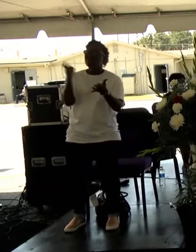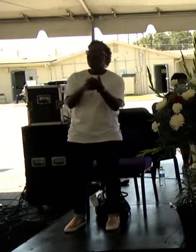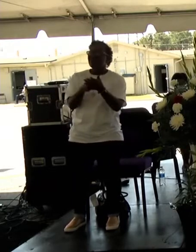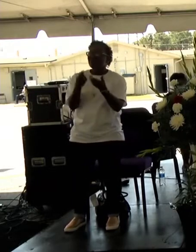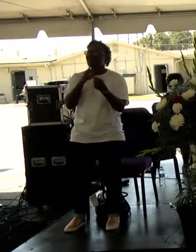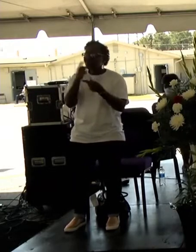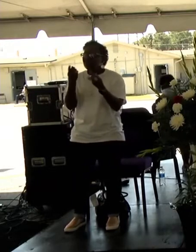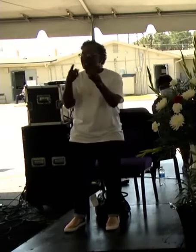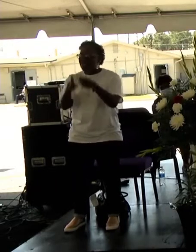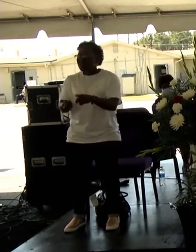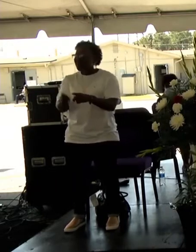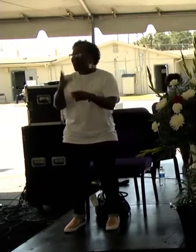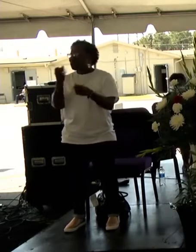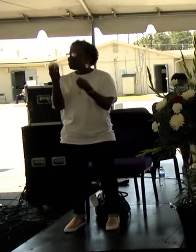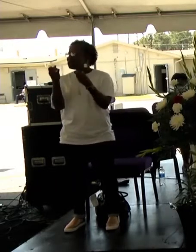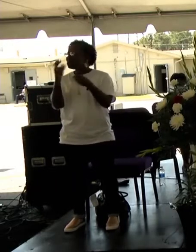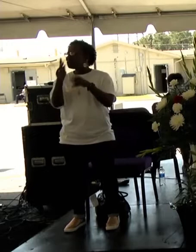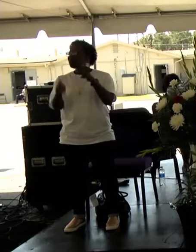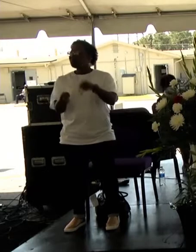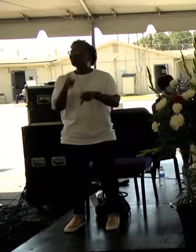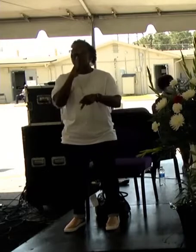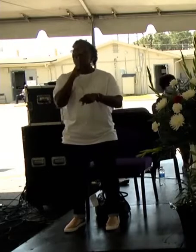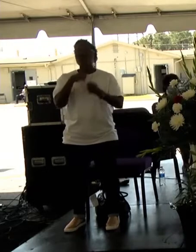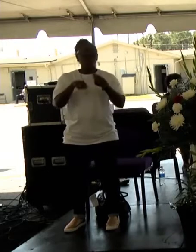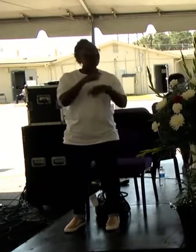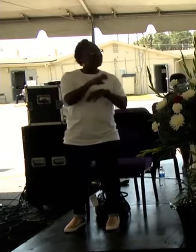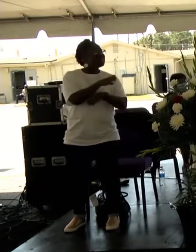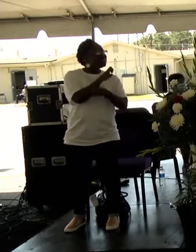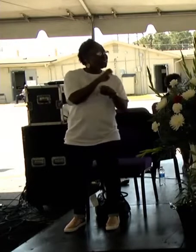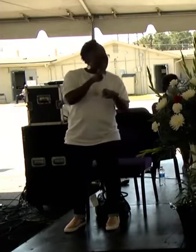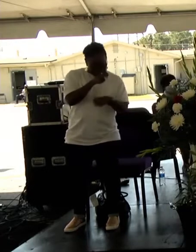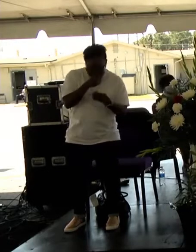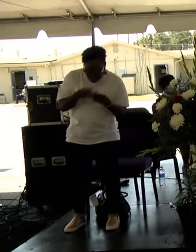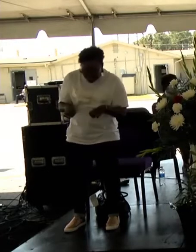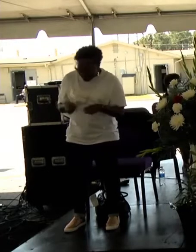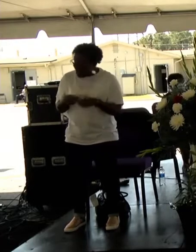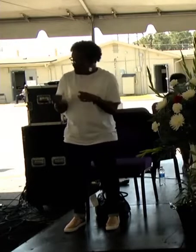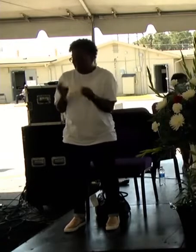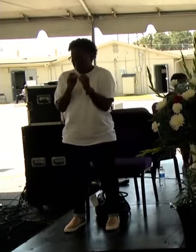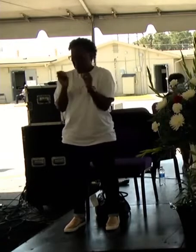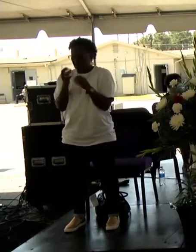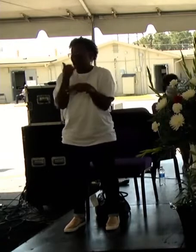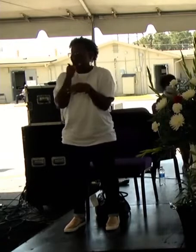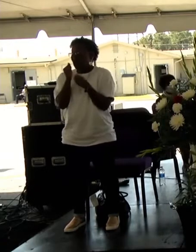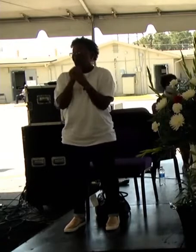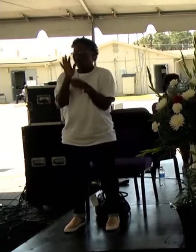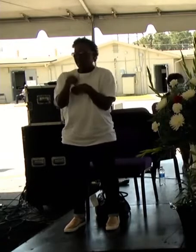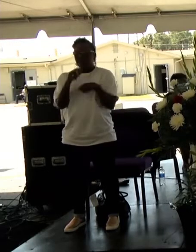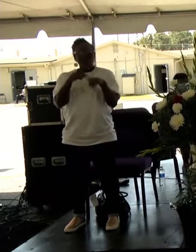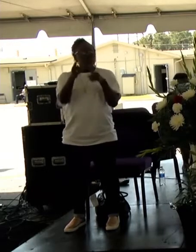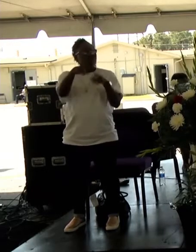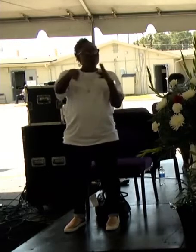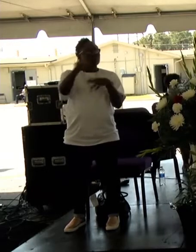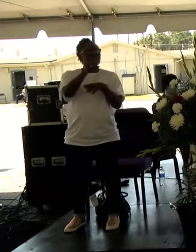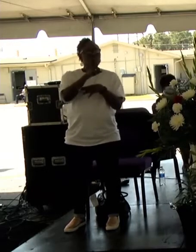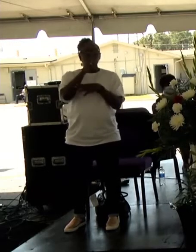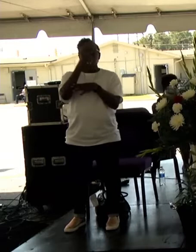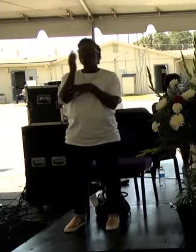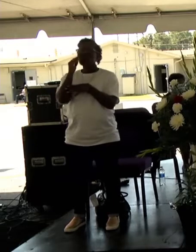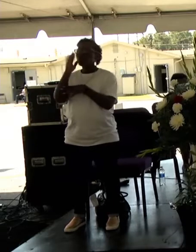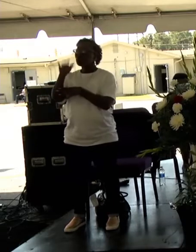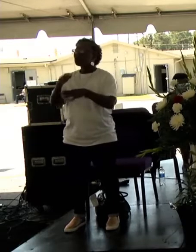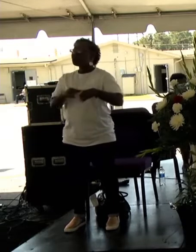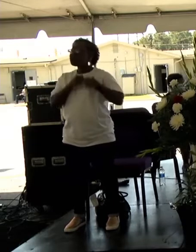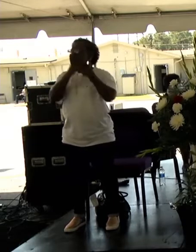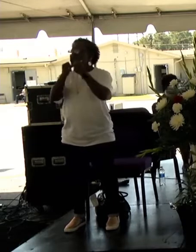That a lot of people talking about Easter and understand there's nothing wrong with celebrating the day, but do you really know the power of the